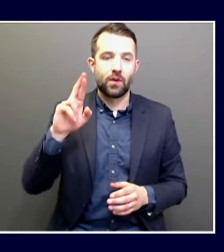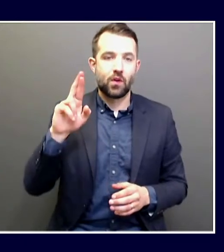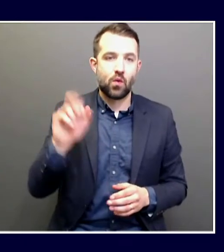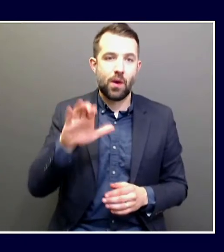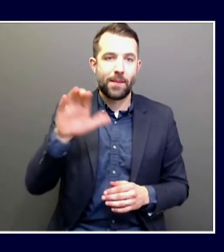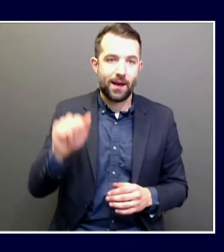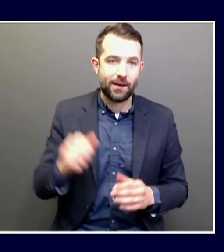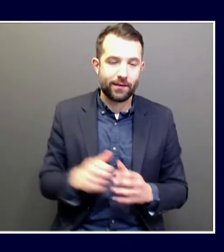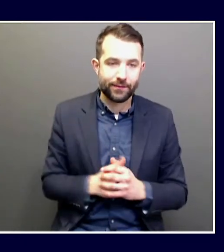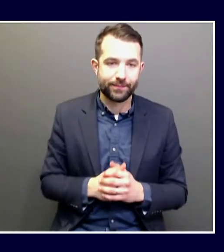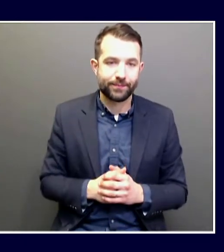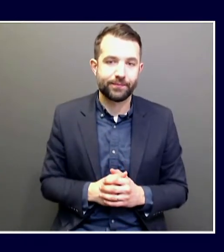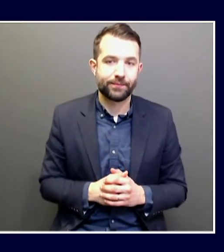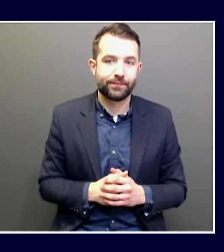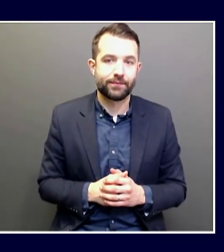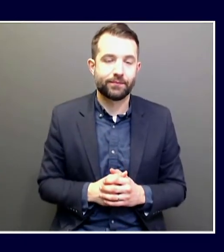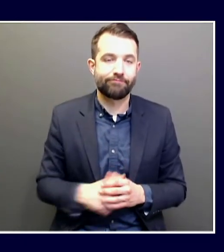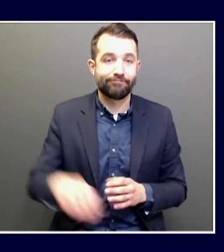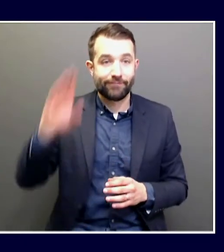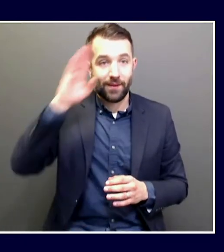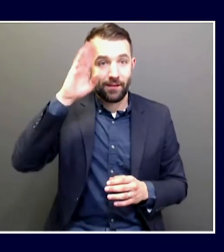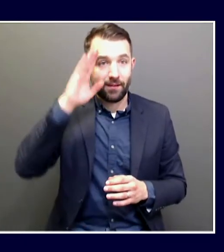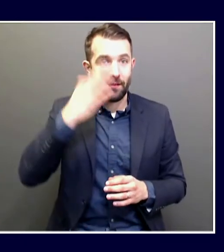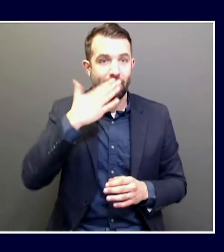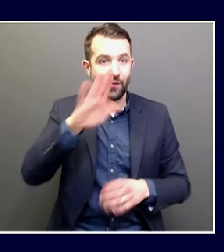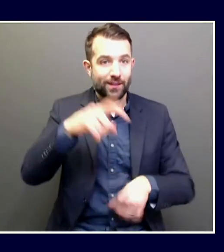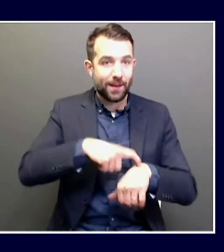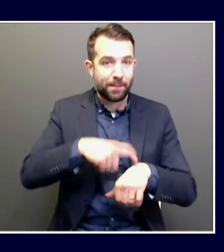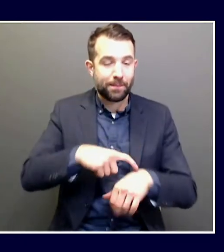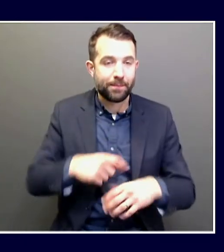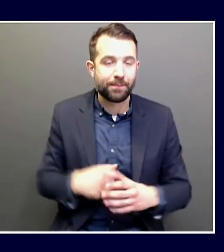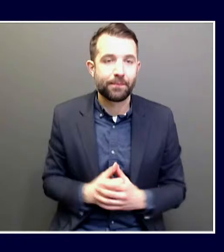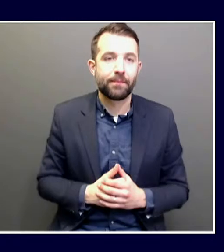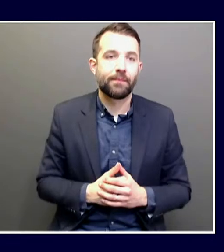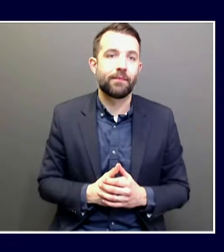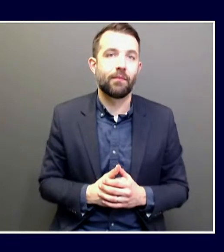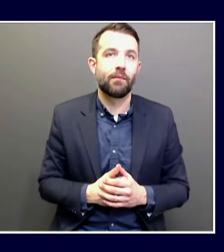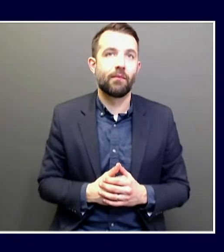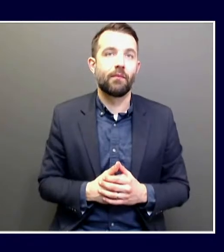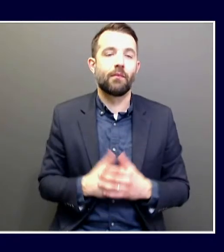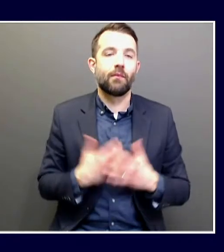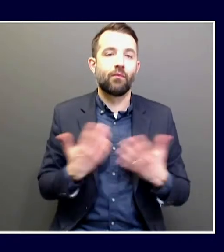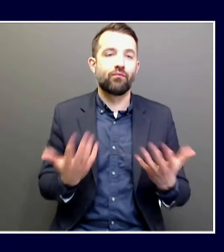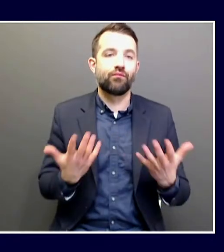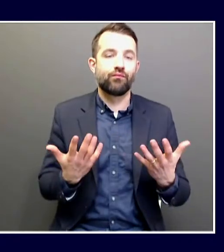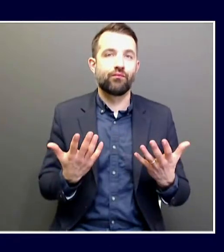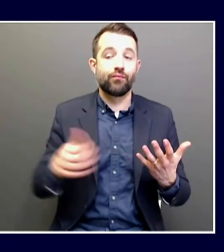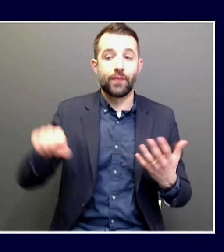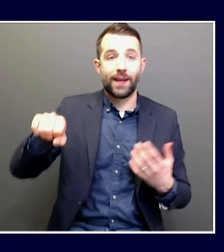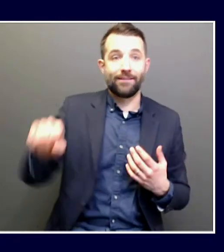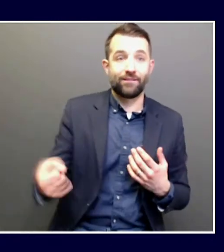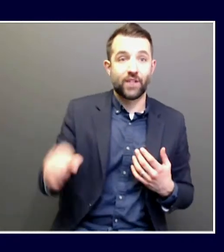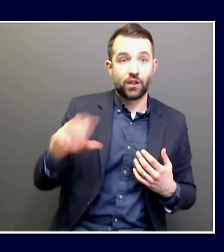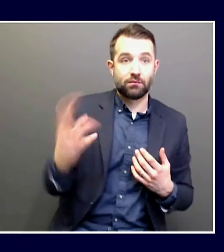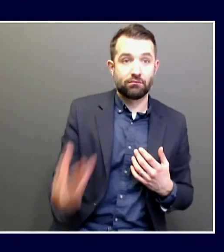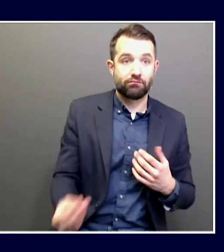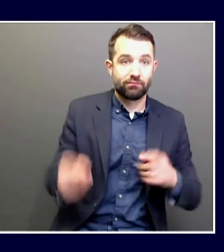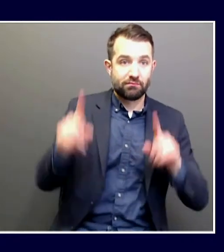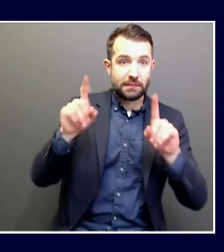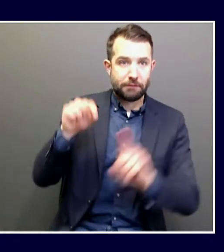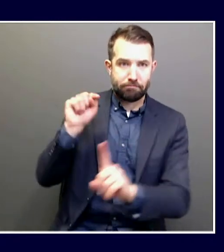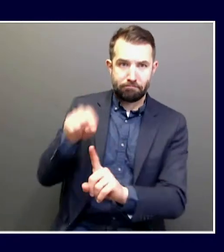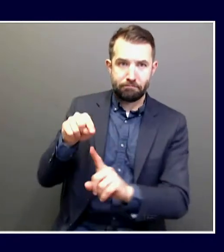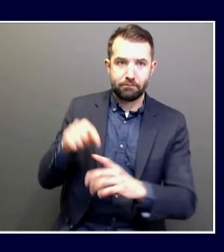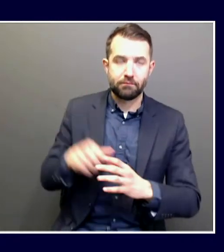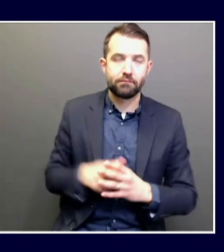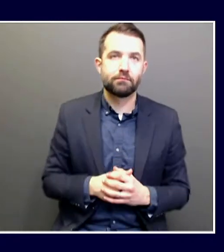Hi, Dr. Shah. Thanks for your time. So will this wastewater testing, can you see it expanding to more communities as time